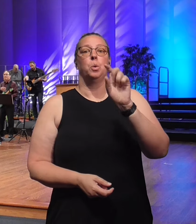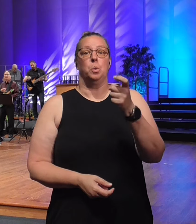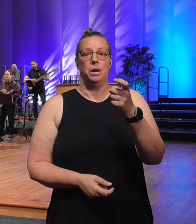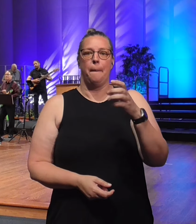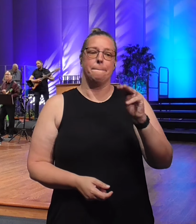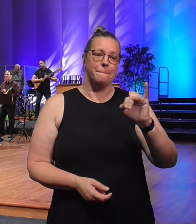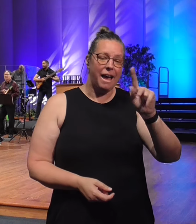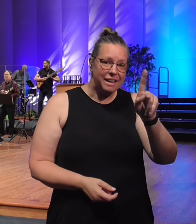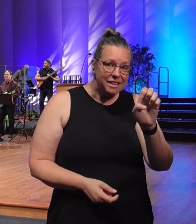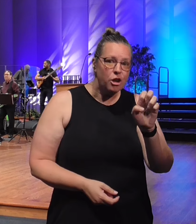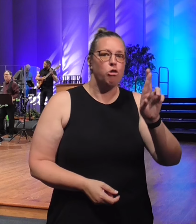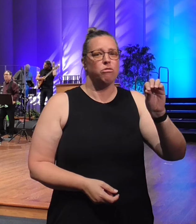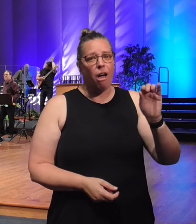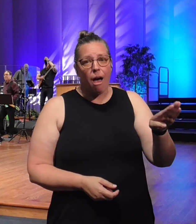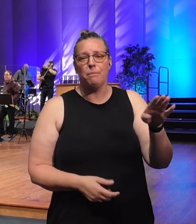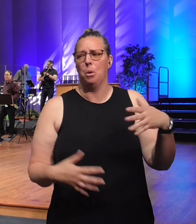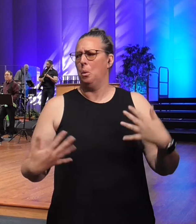and Rob.